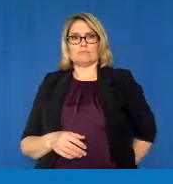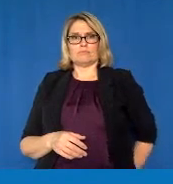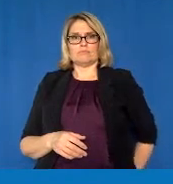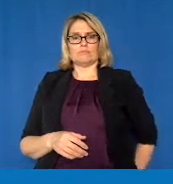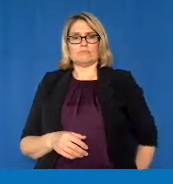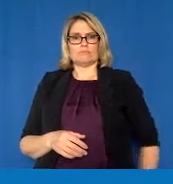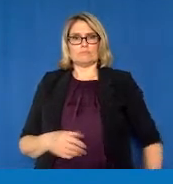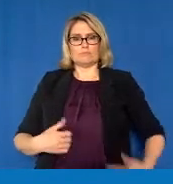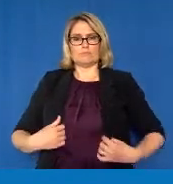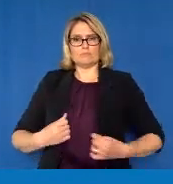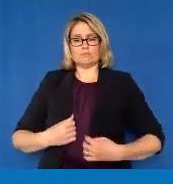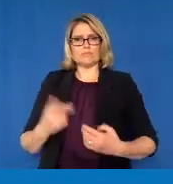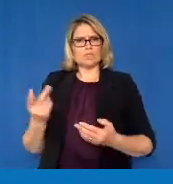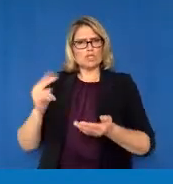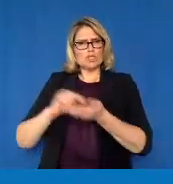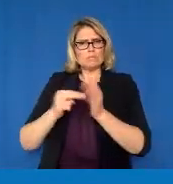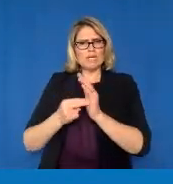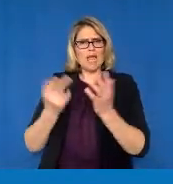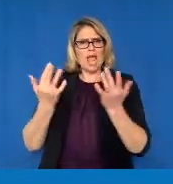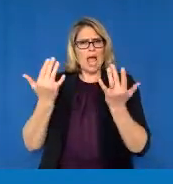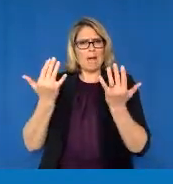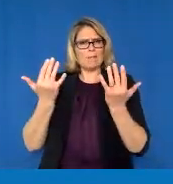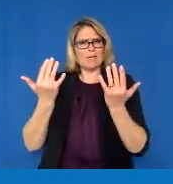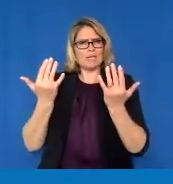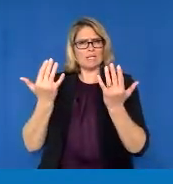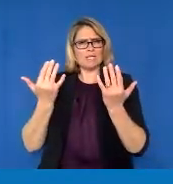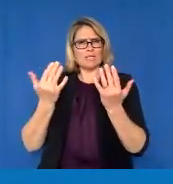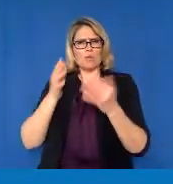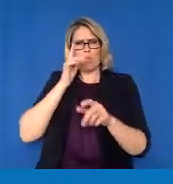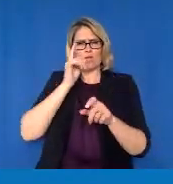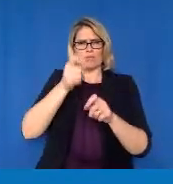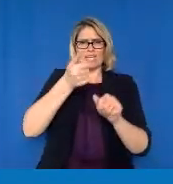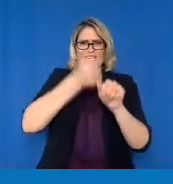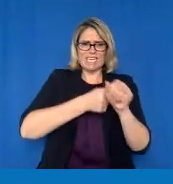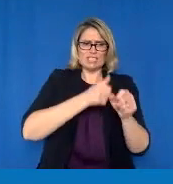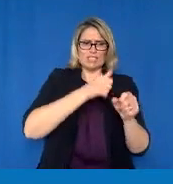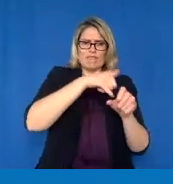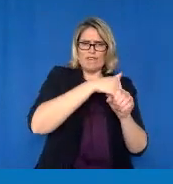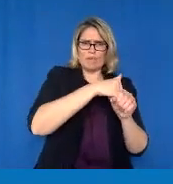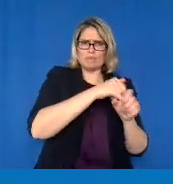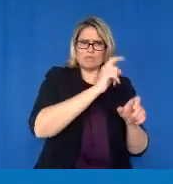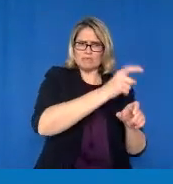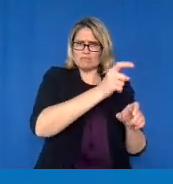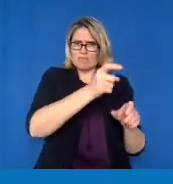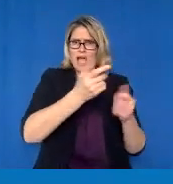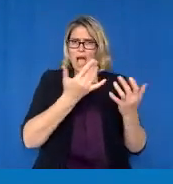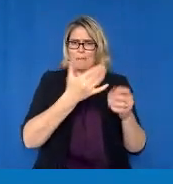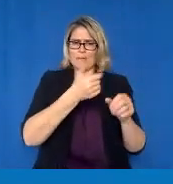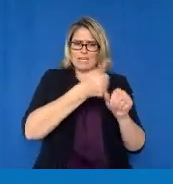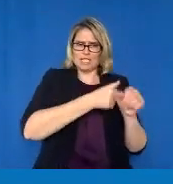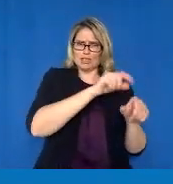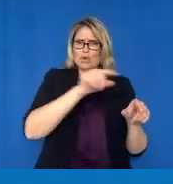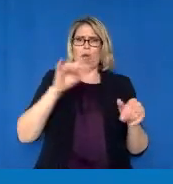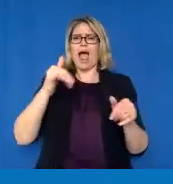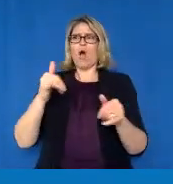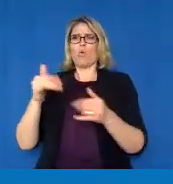Do you mean how many doses will be given to pharmacies or how they will be transported?